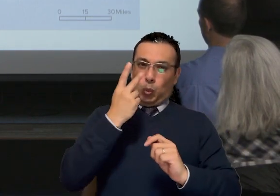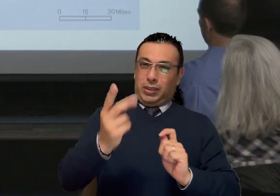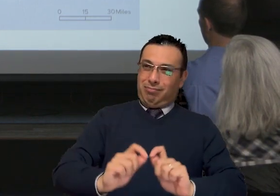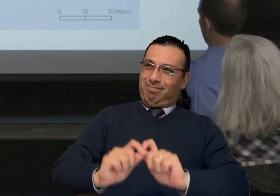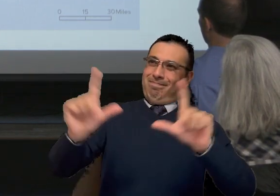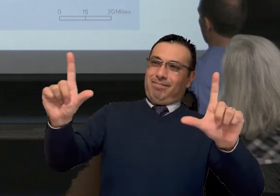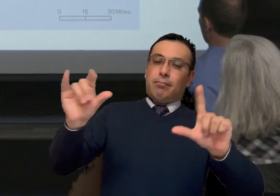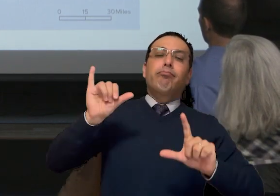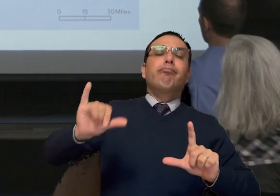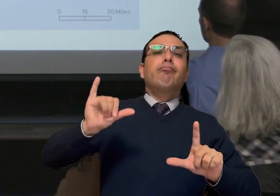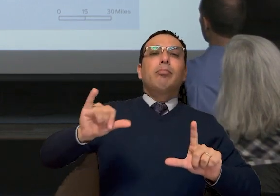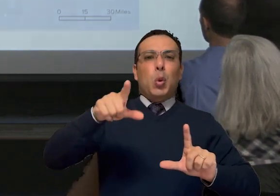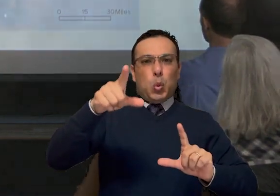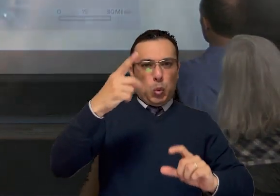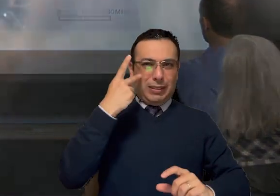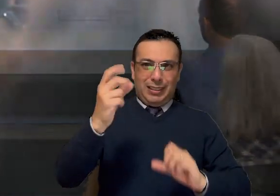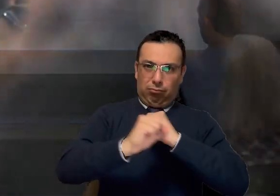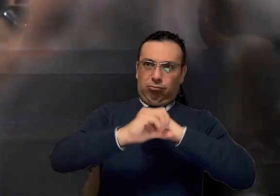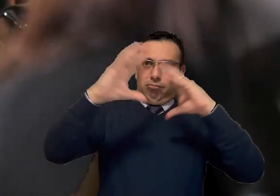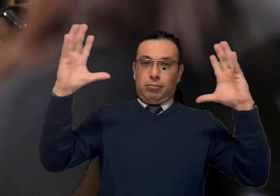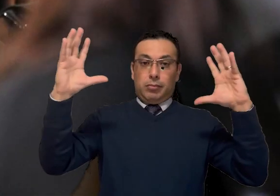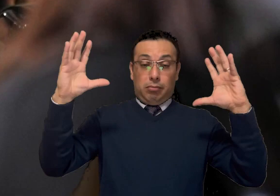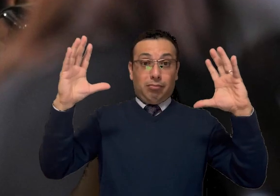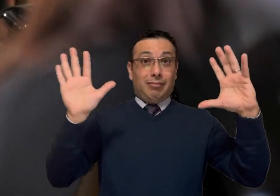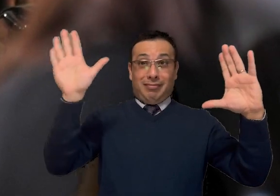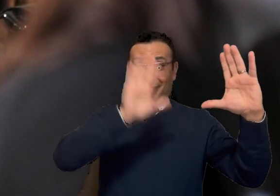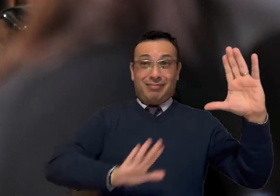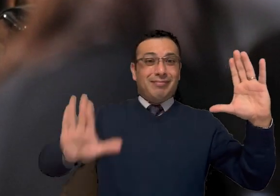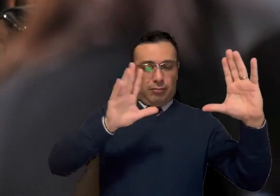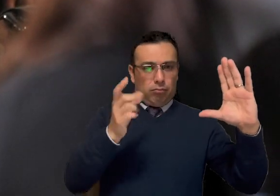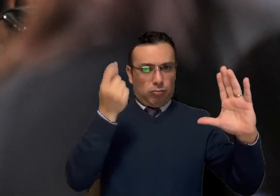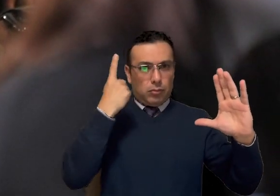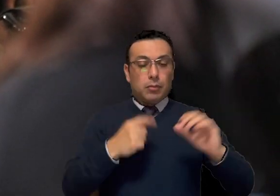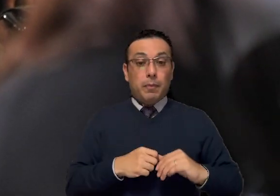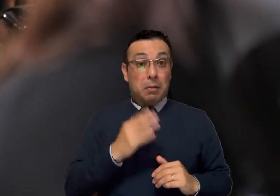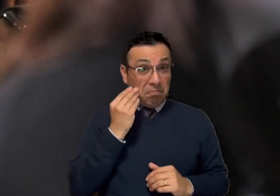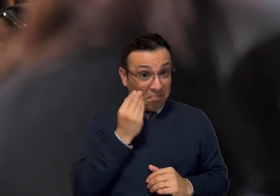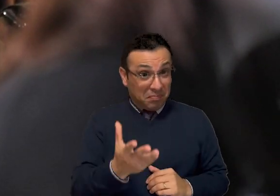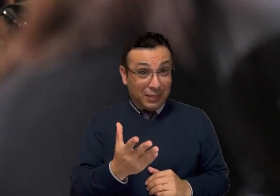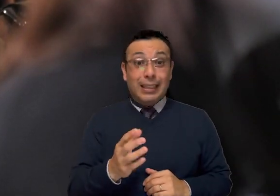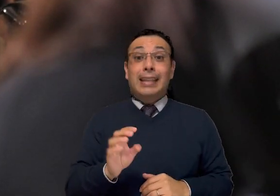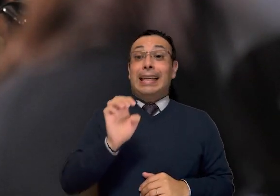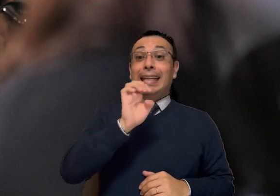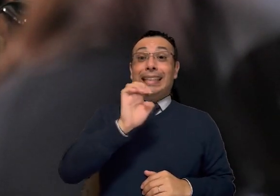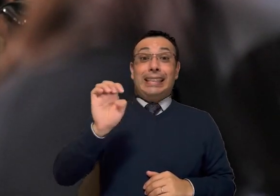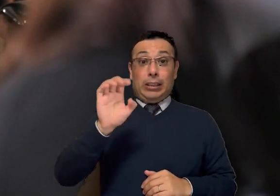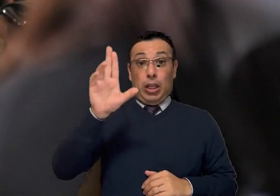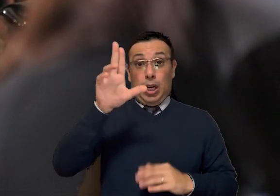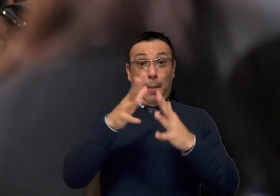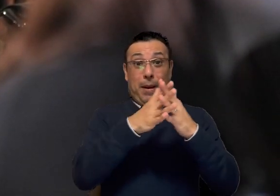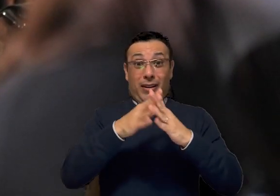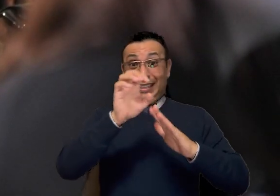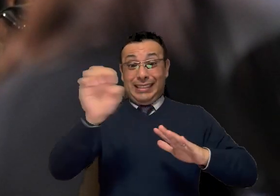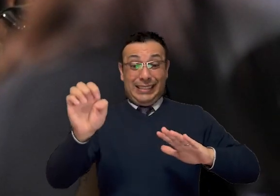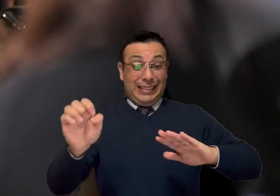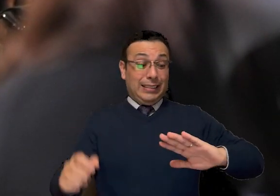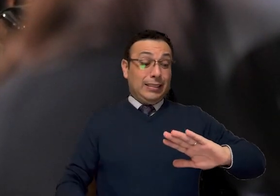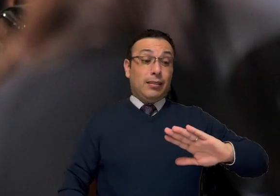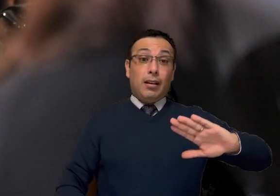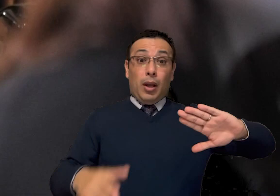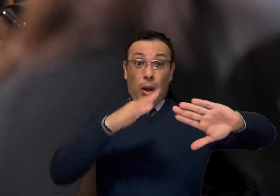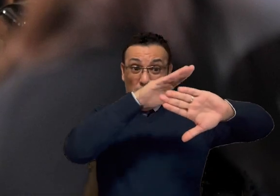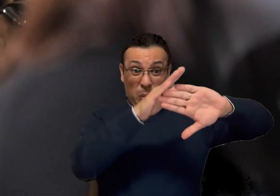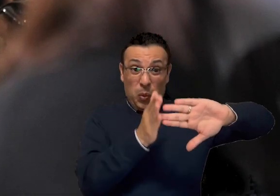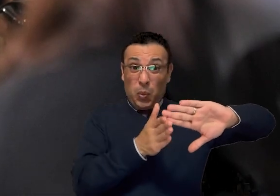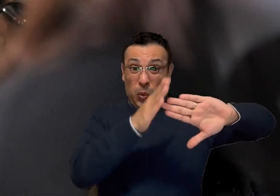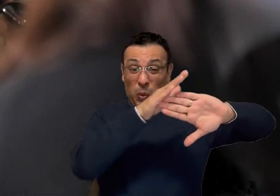picture of what's going on. And speaking of bigger pictures, the East Coast is also doing the same